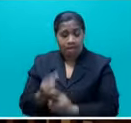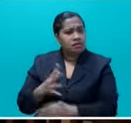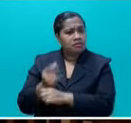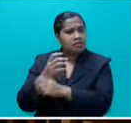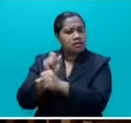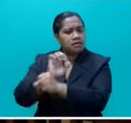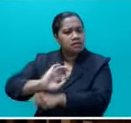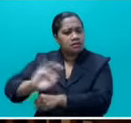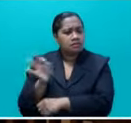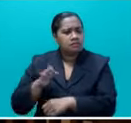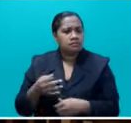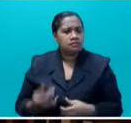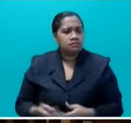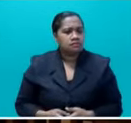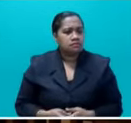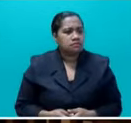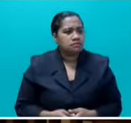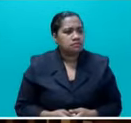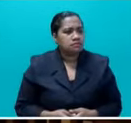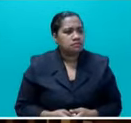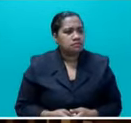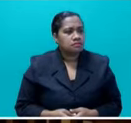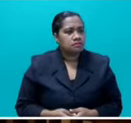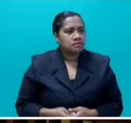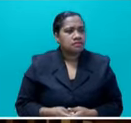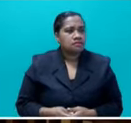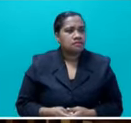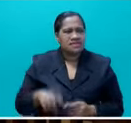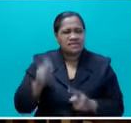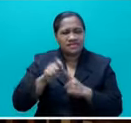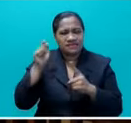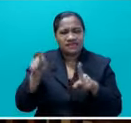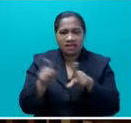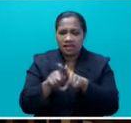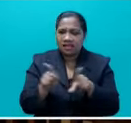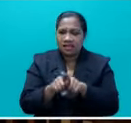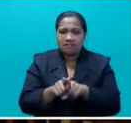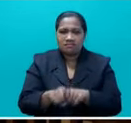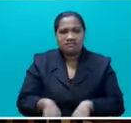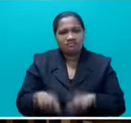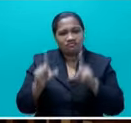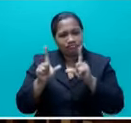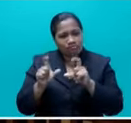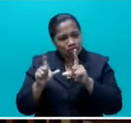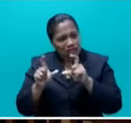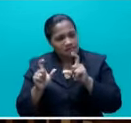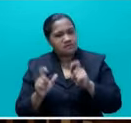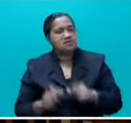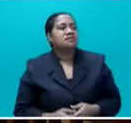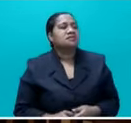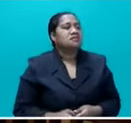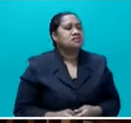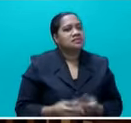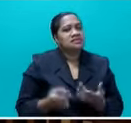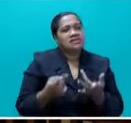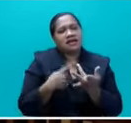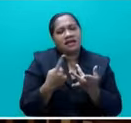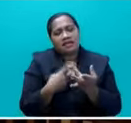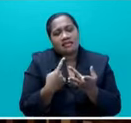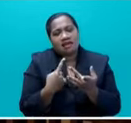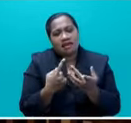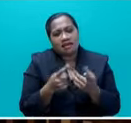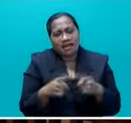of specifics like photographs and other items that are